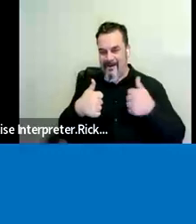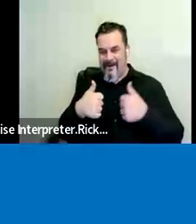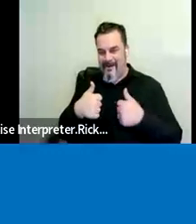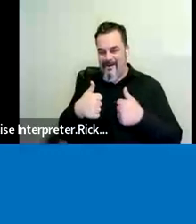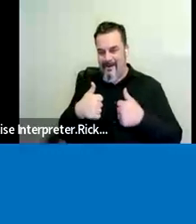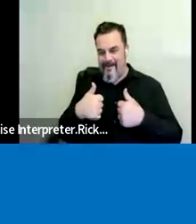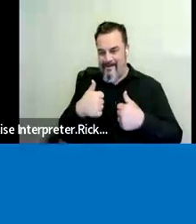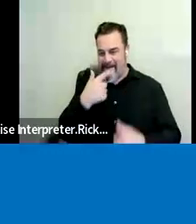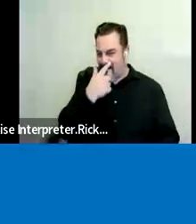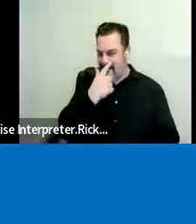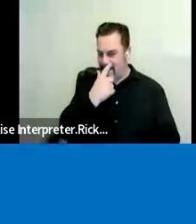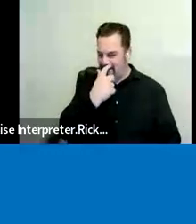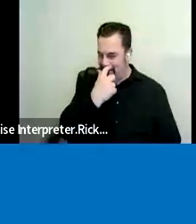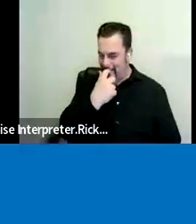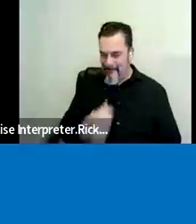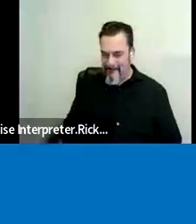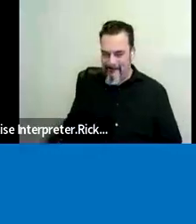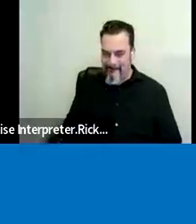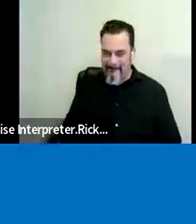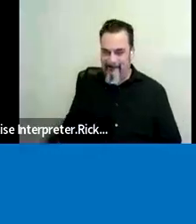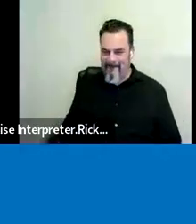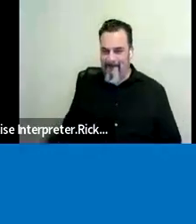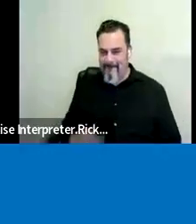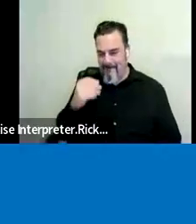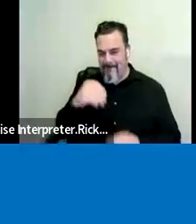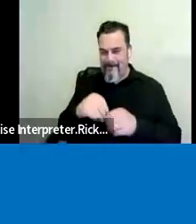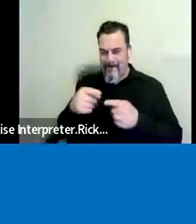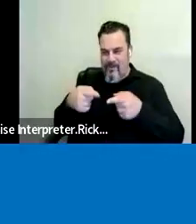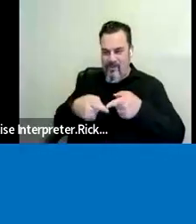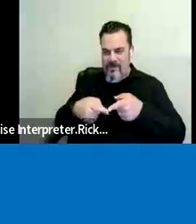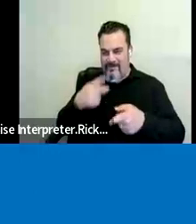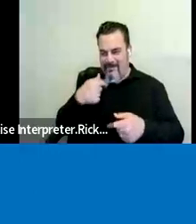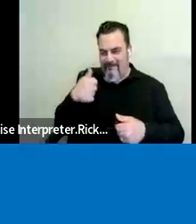me the thumbs up in the upper right corner of my screen. Okay.